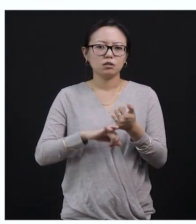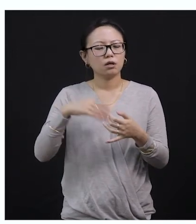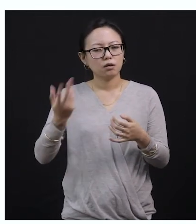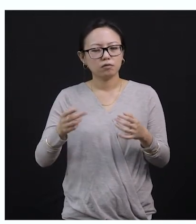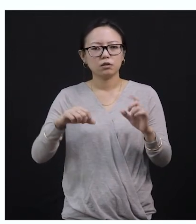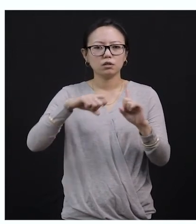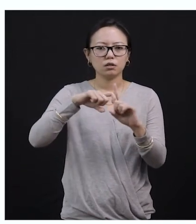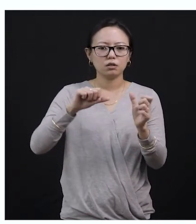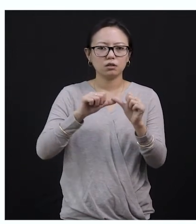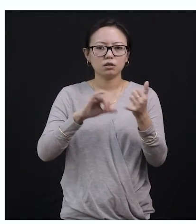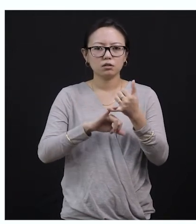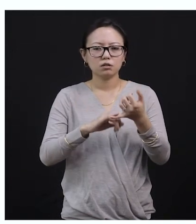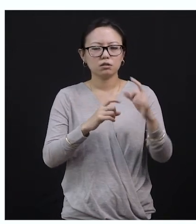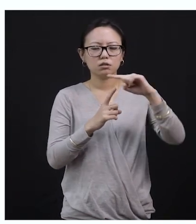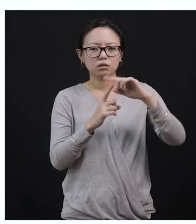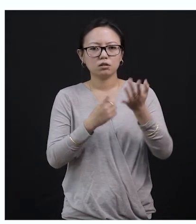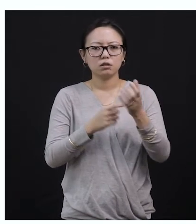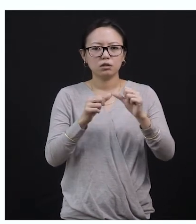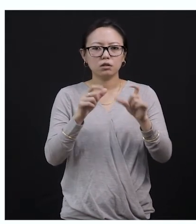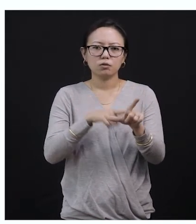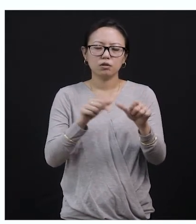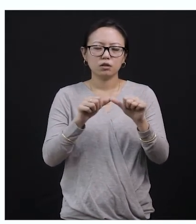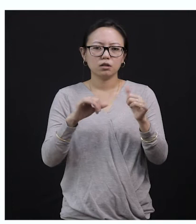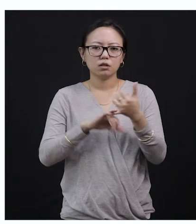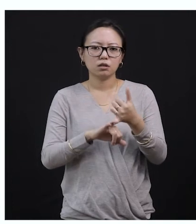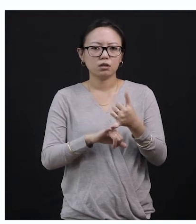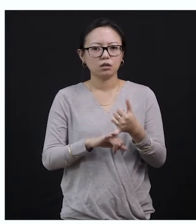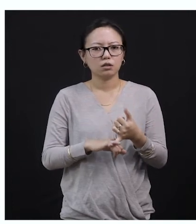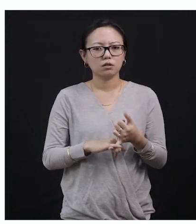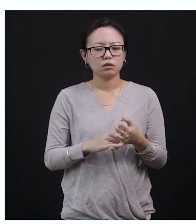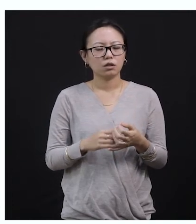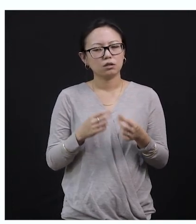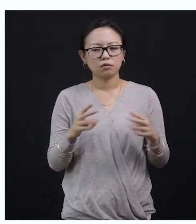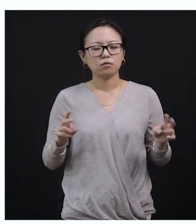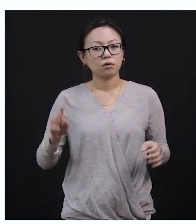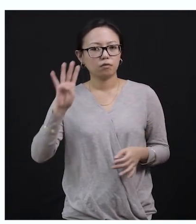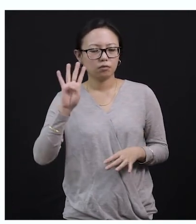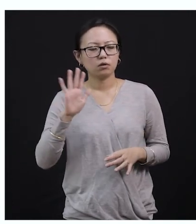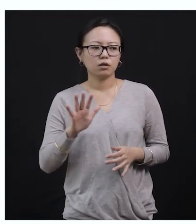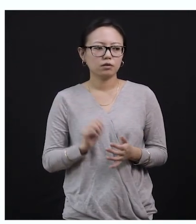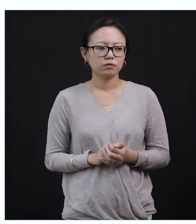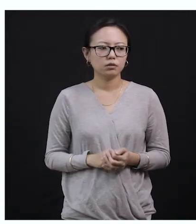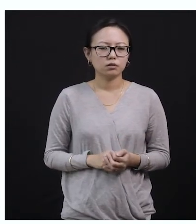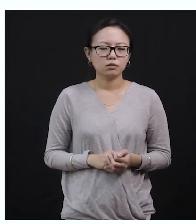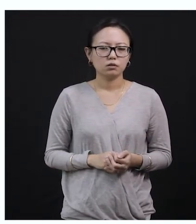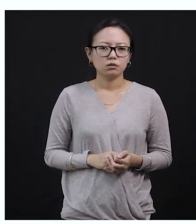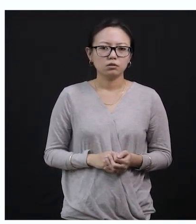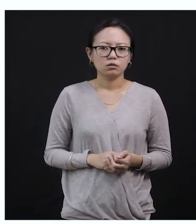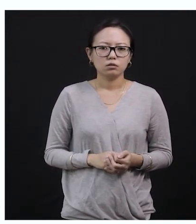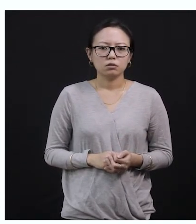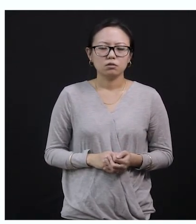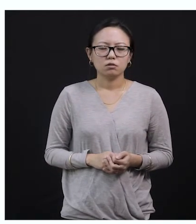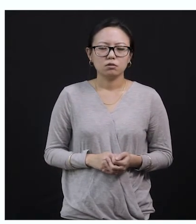large army, and it only kept on increasing. For trade and commerce, they started using minted coins, which was made